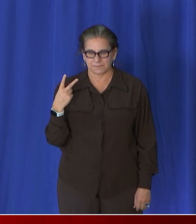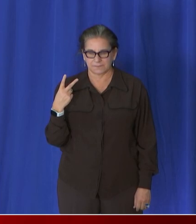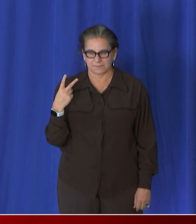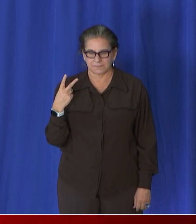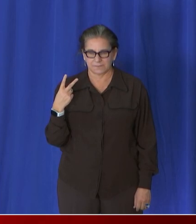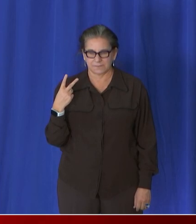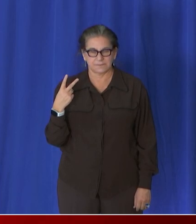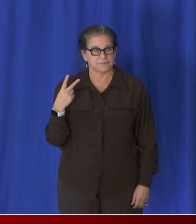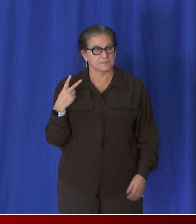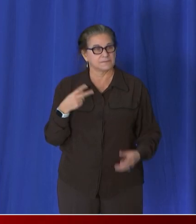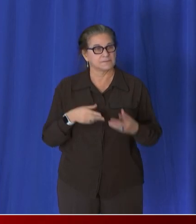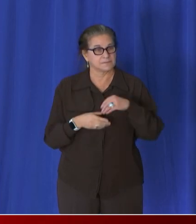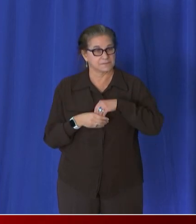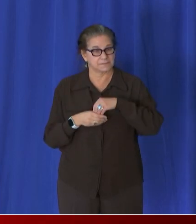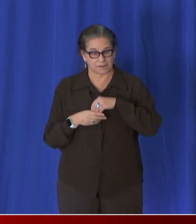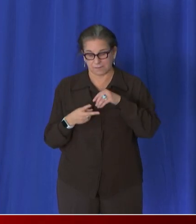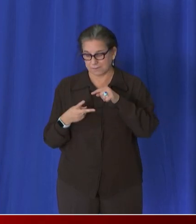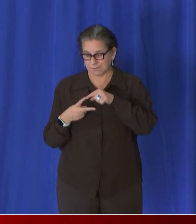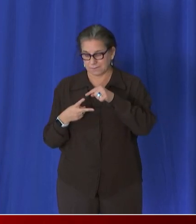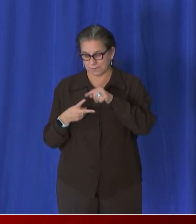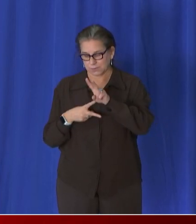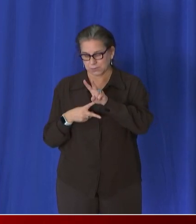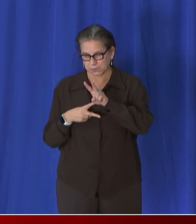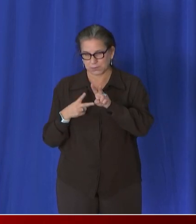take, and